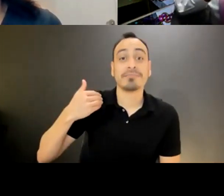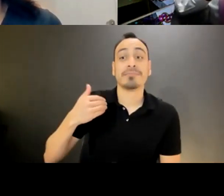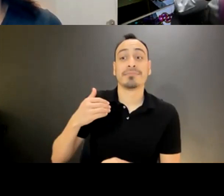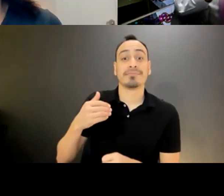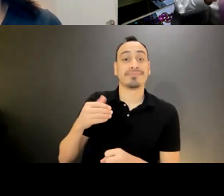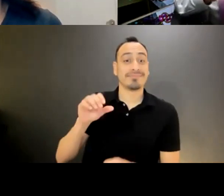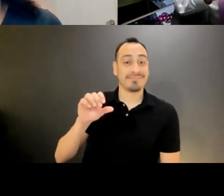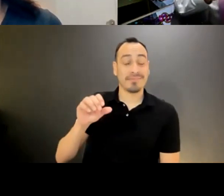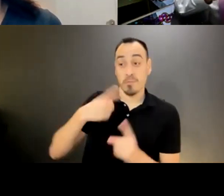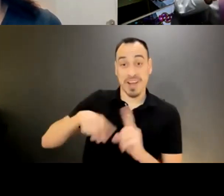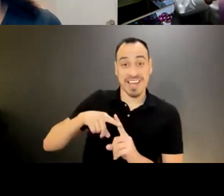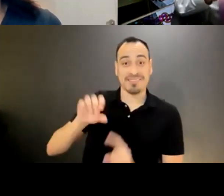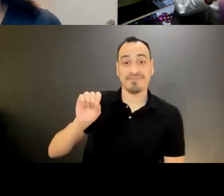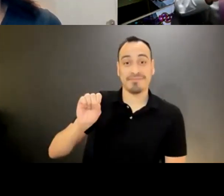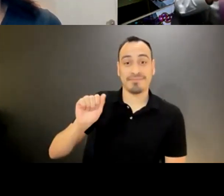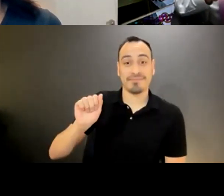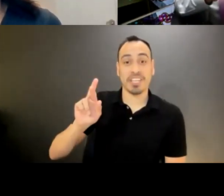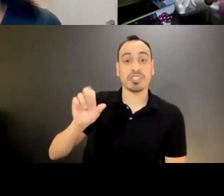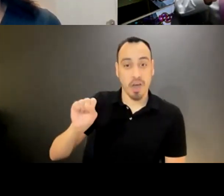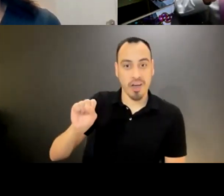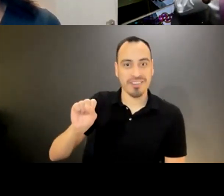SARS actually was